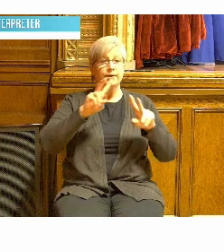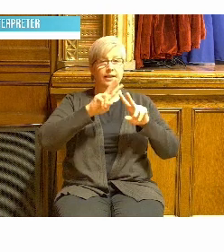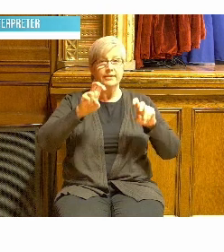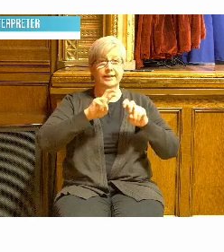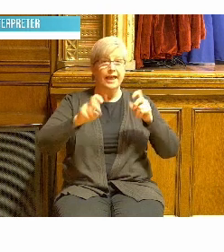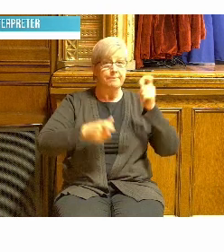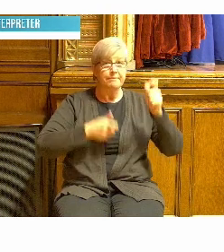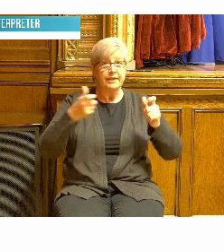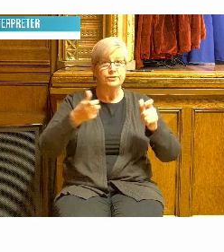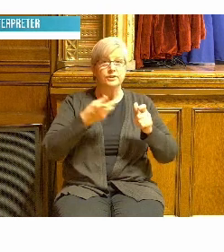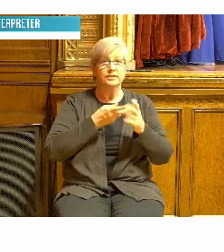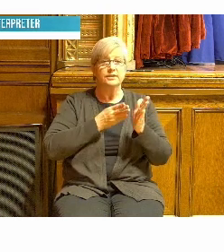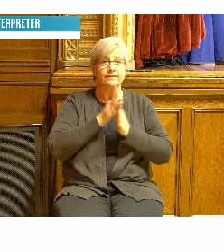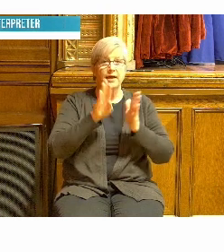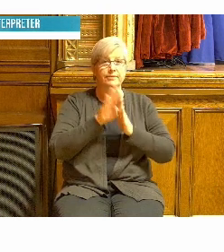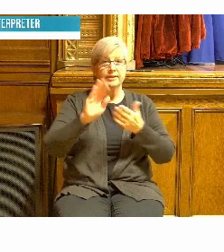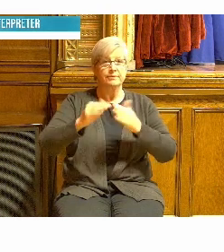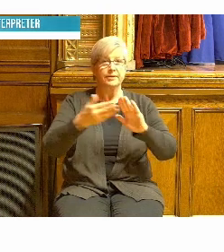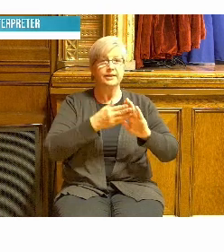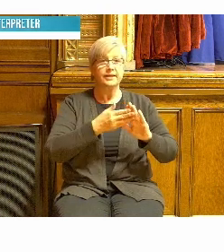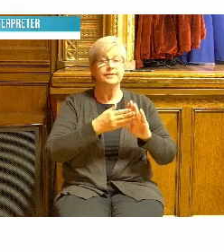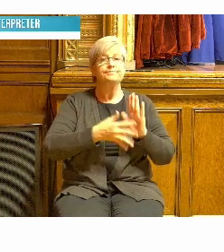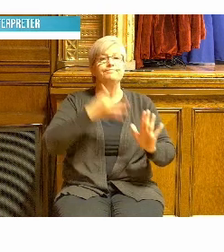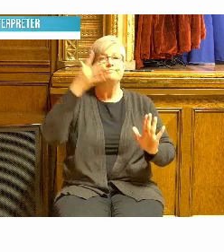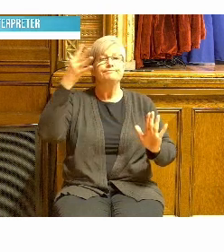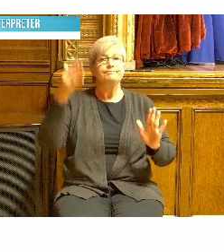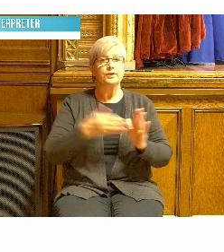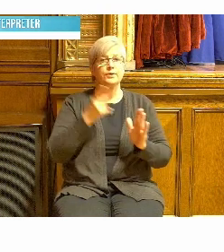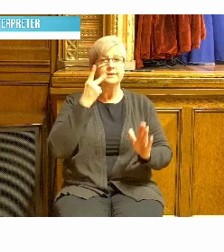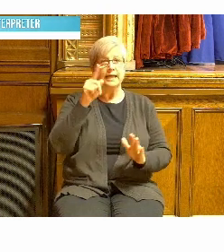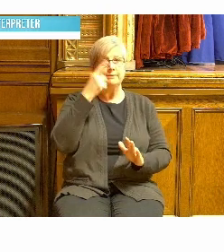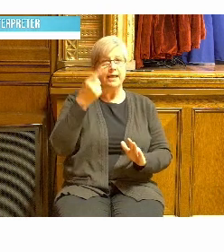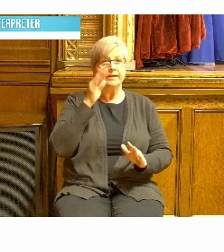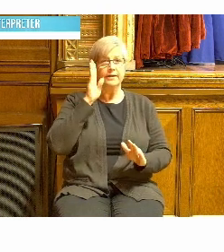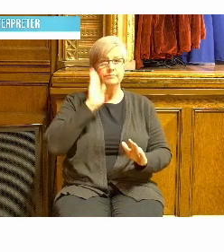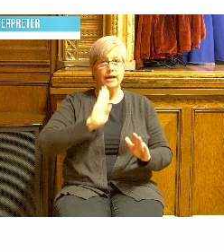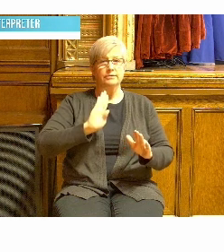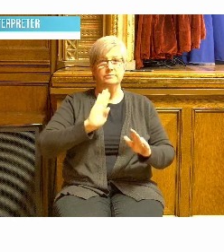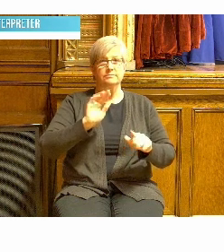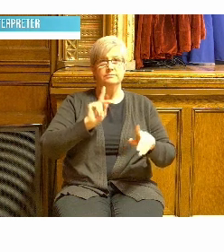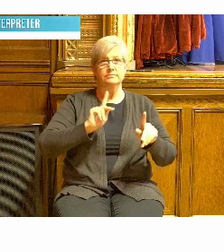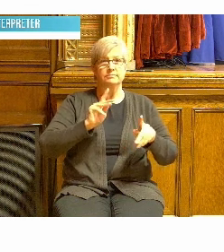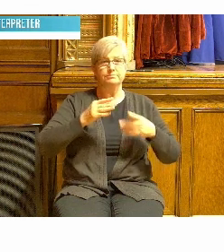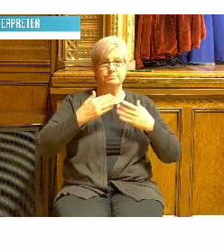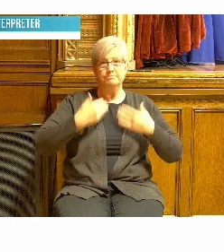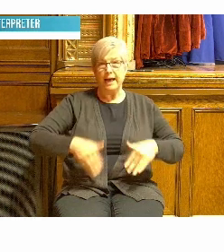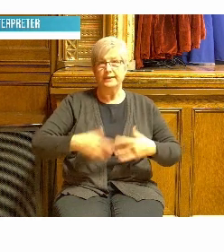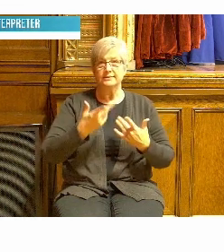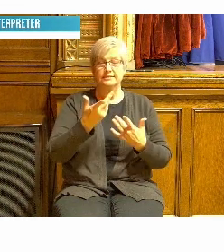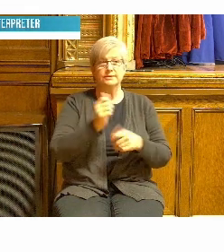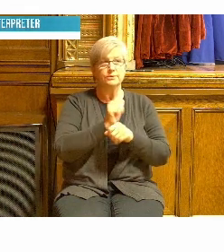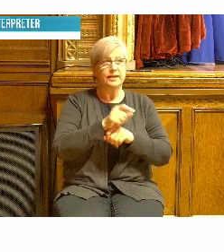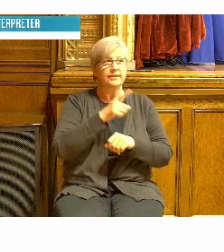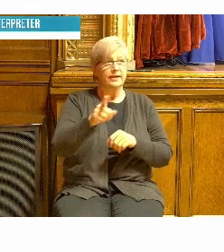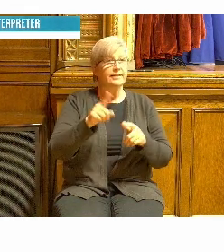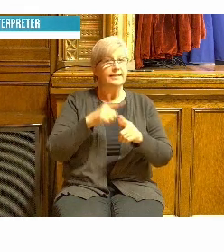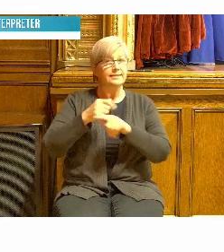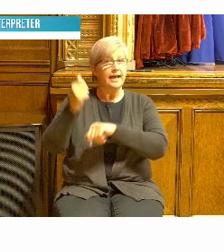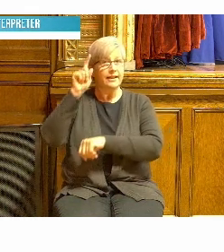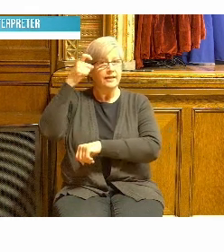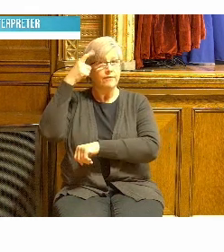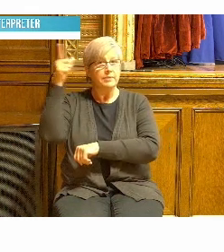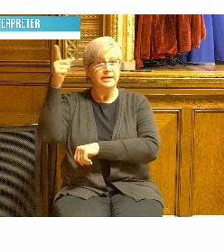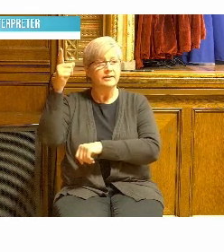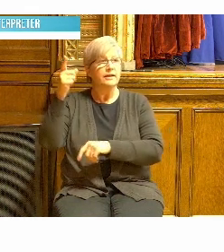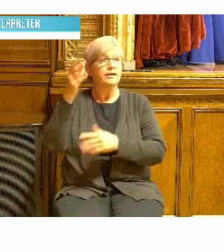major development in our community, it's very seldom that you see black and brown bodies working on them. That's not on the government. Part of it